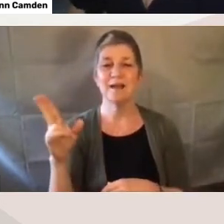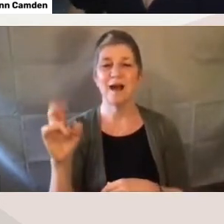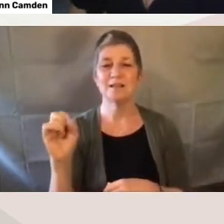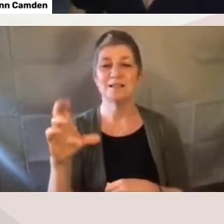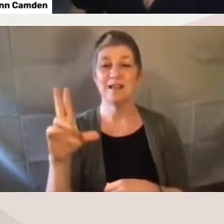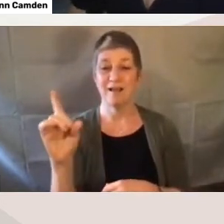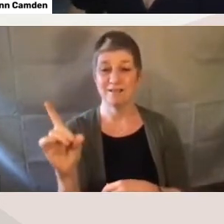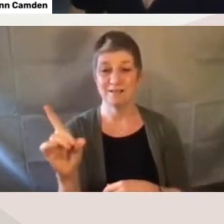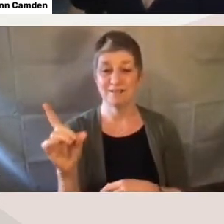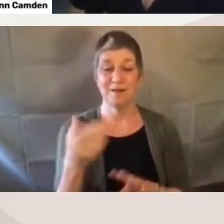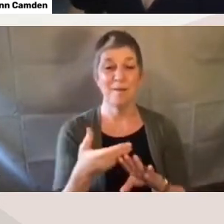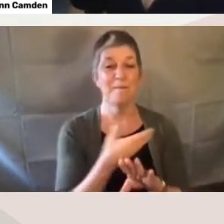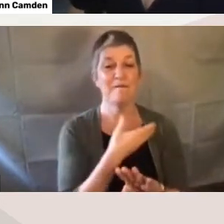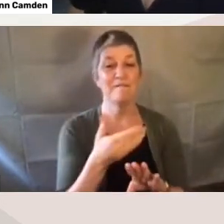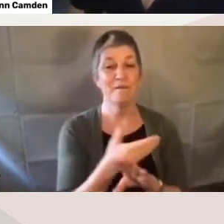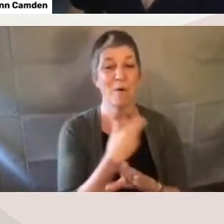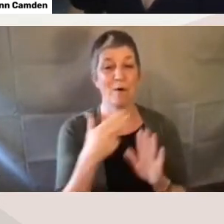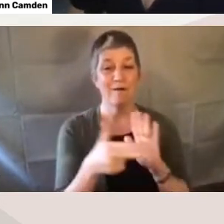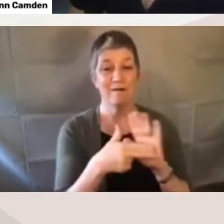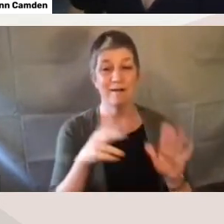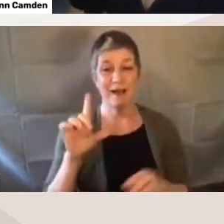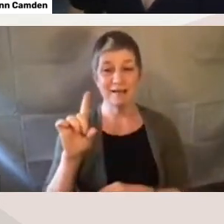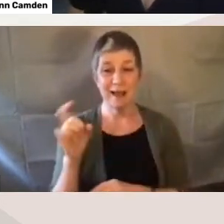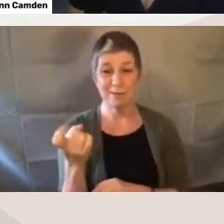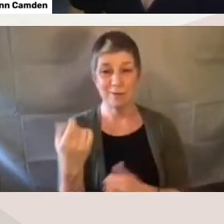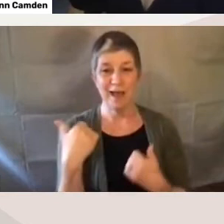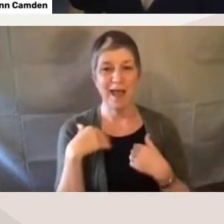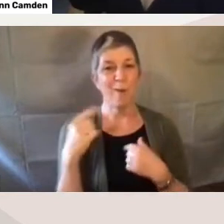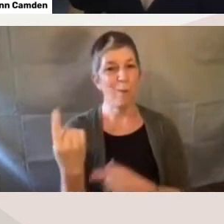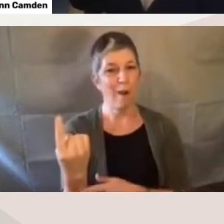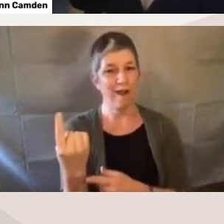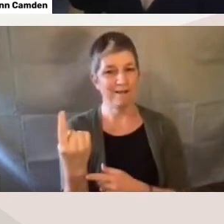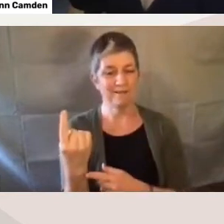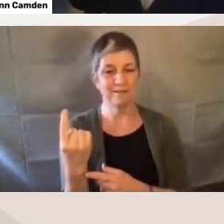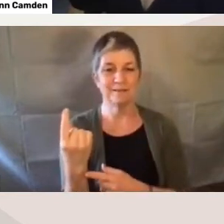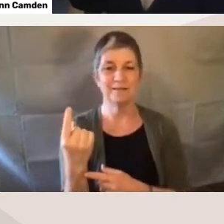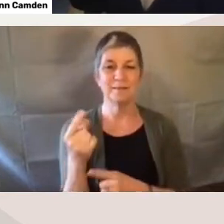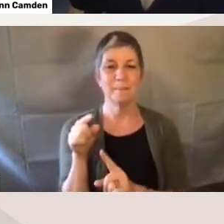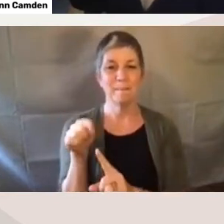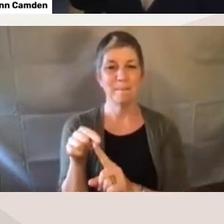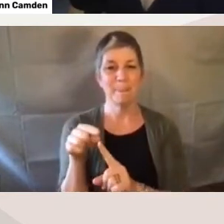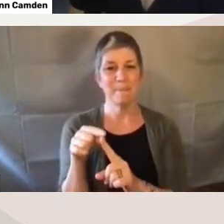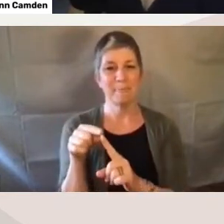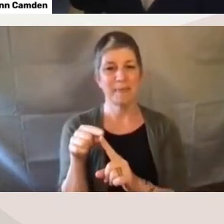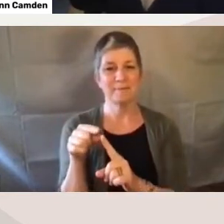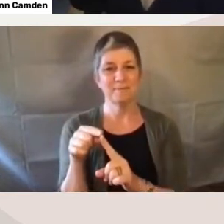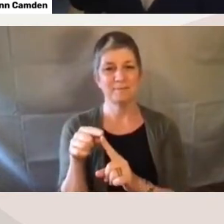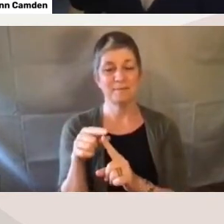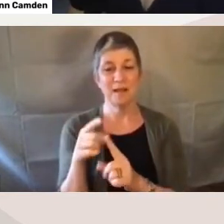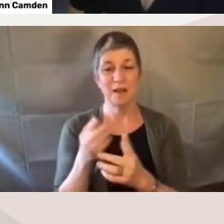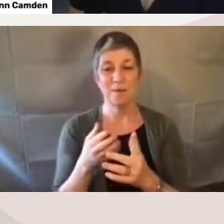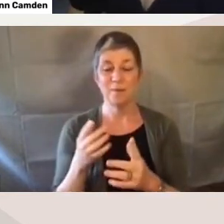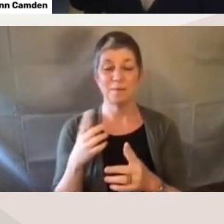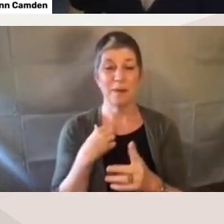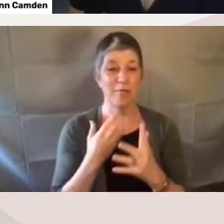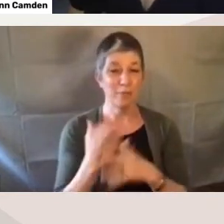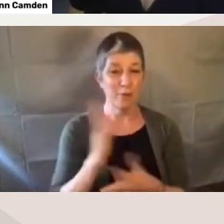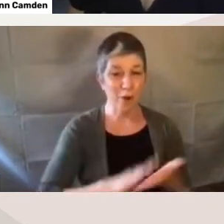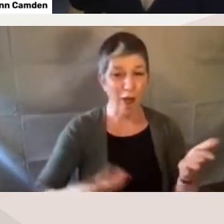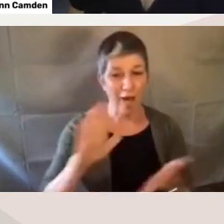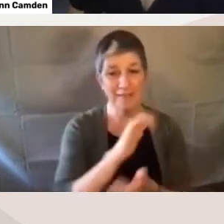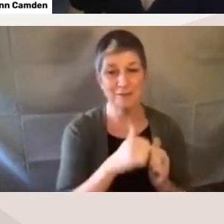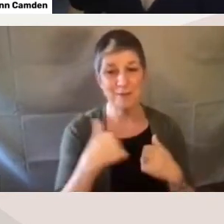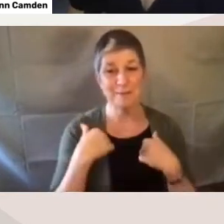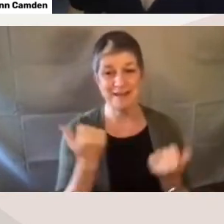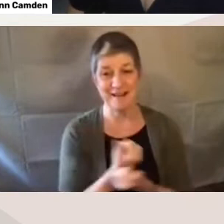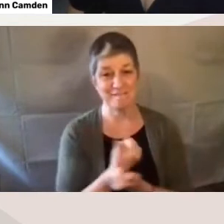Before I was diagnosed, I had only one, and he went through with me through college and everything.